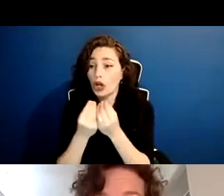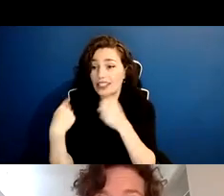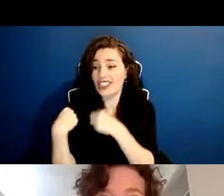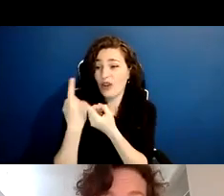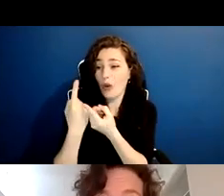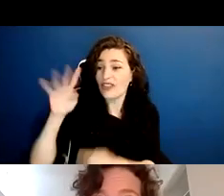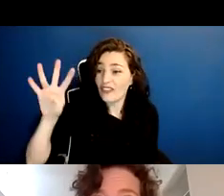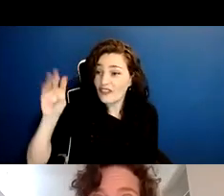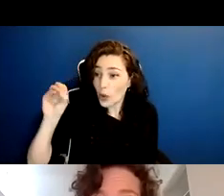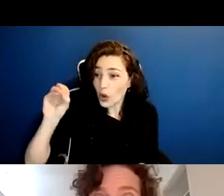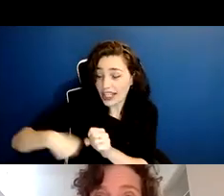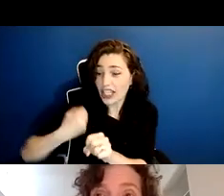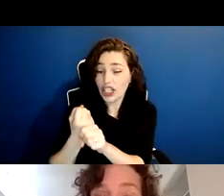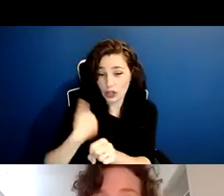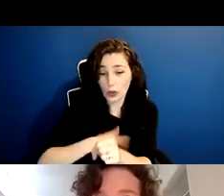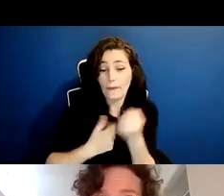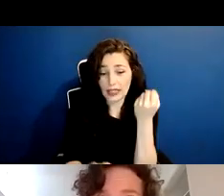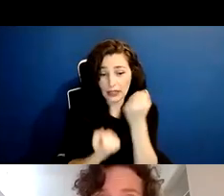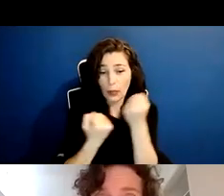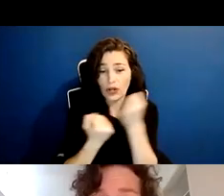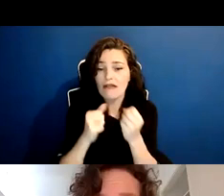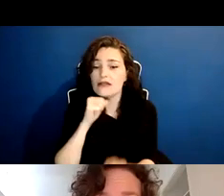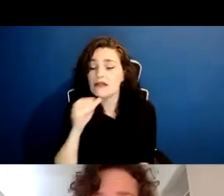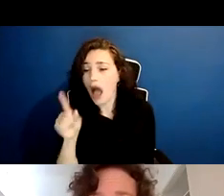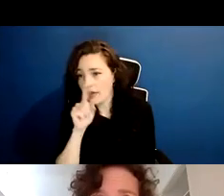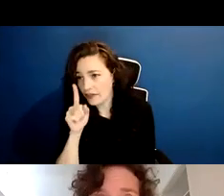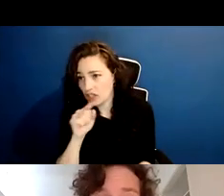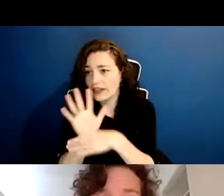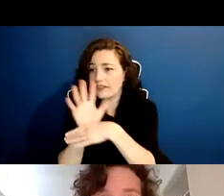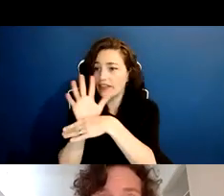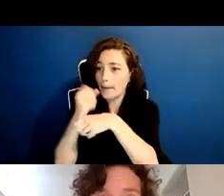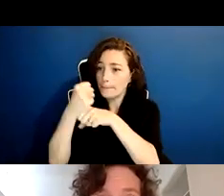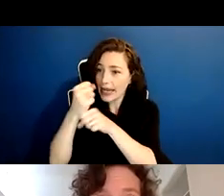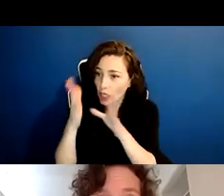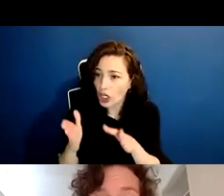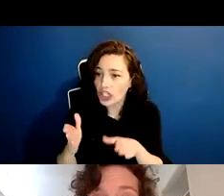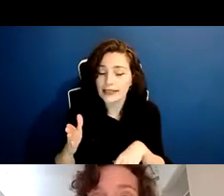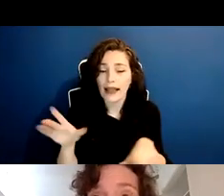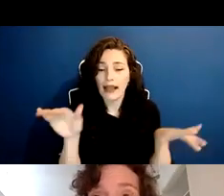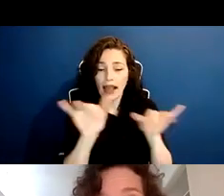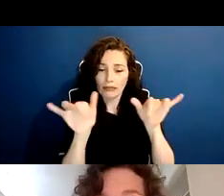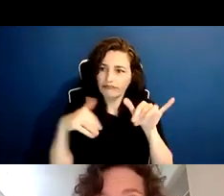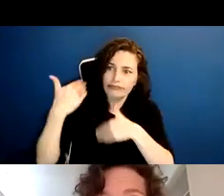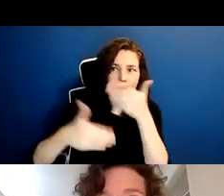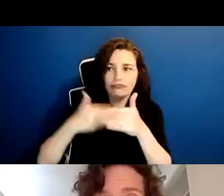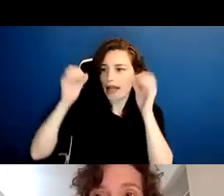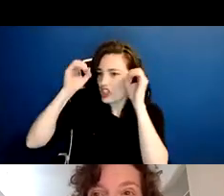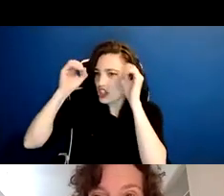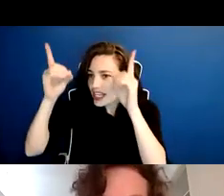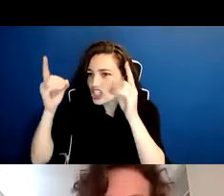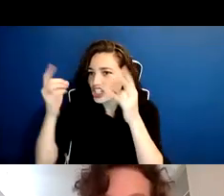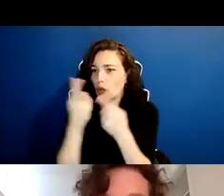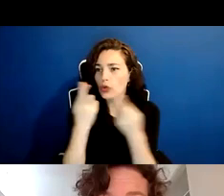years, we have been supporting nonfiction filmmakers and through educational